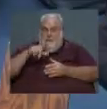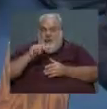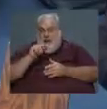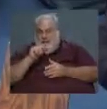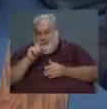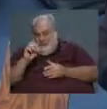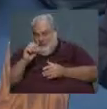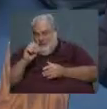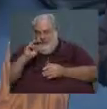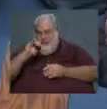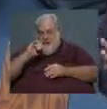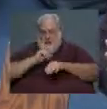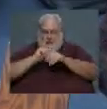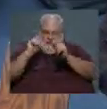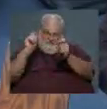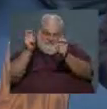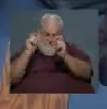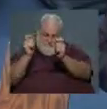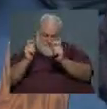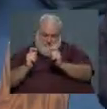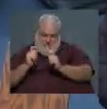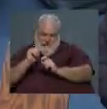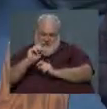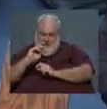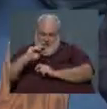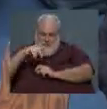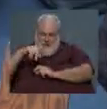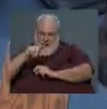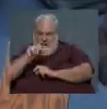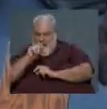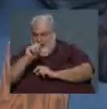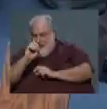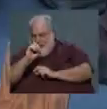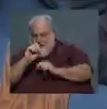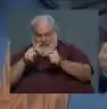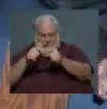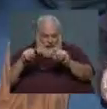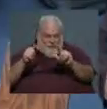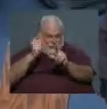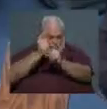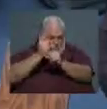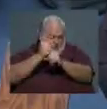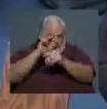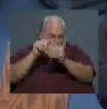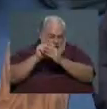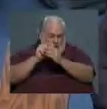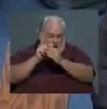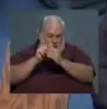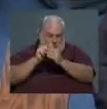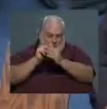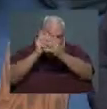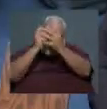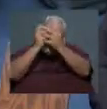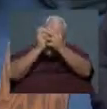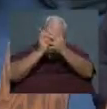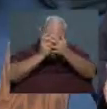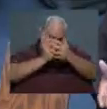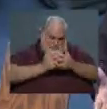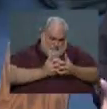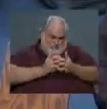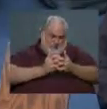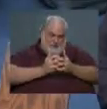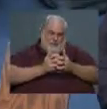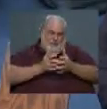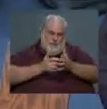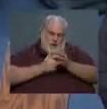so it just took us a while to get all that language right and making sure that all the dots were dotted and T's were crossed. It